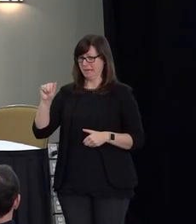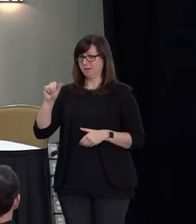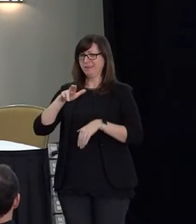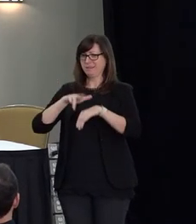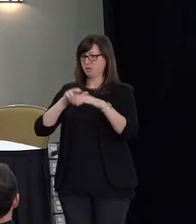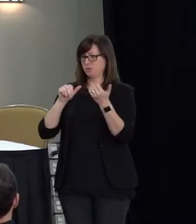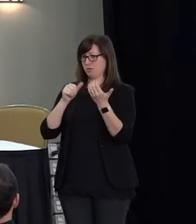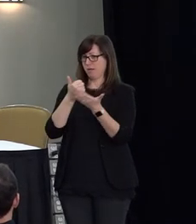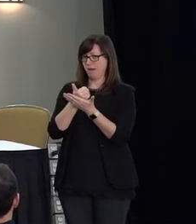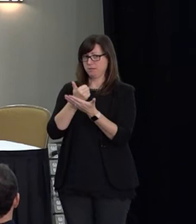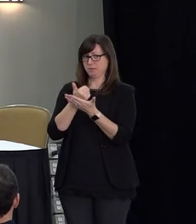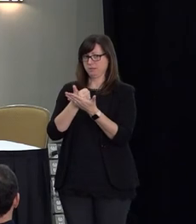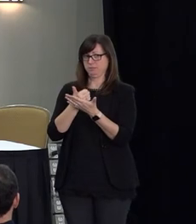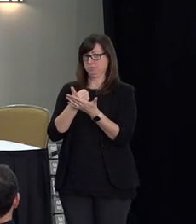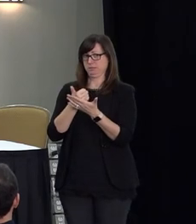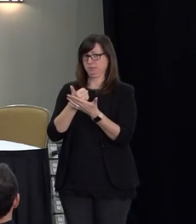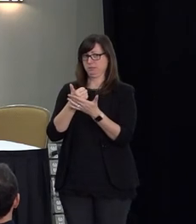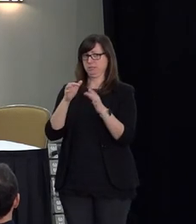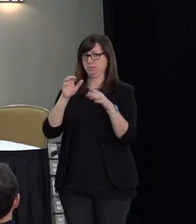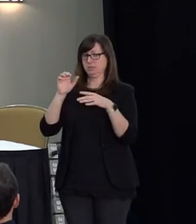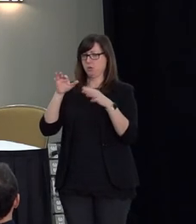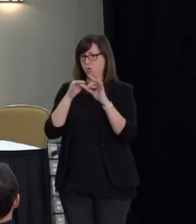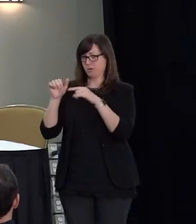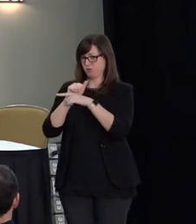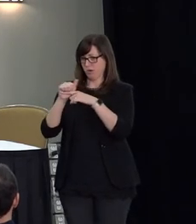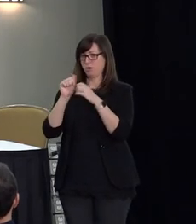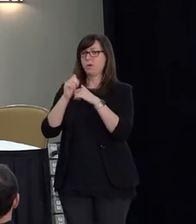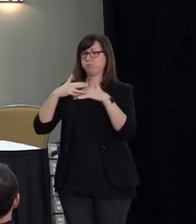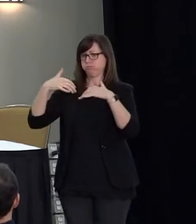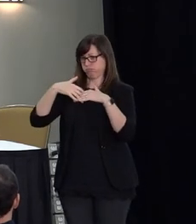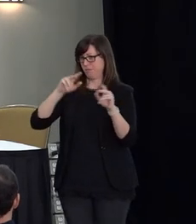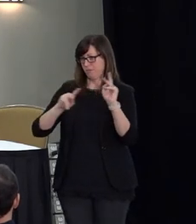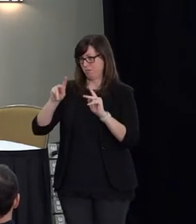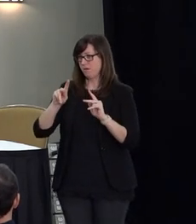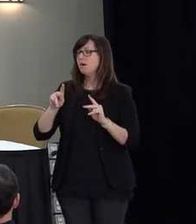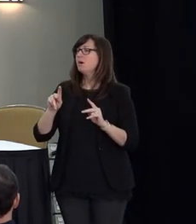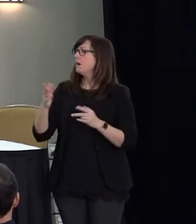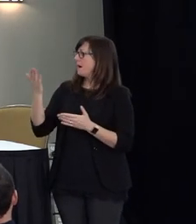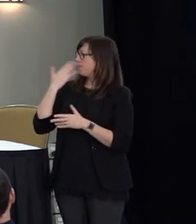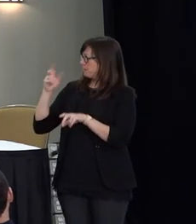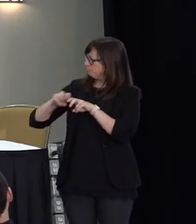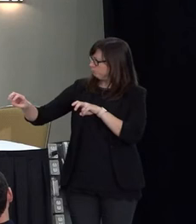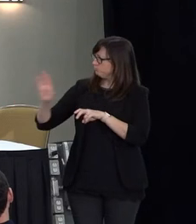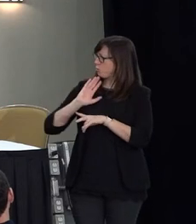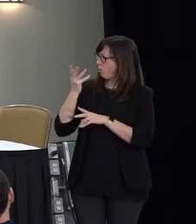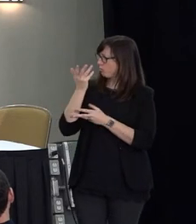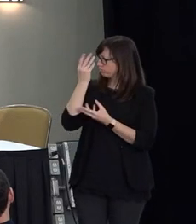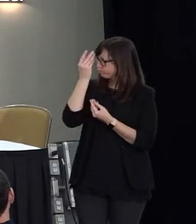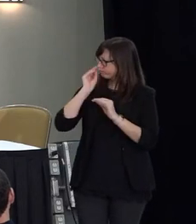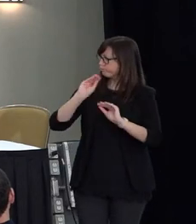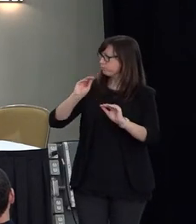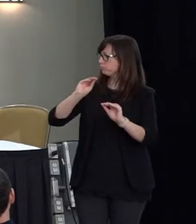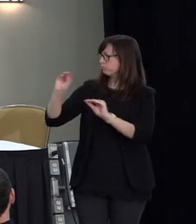Training Coordinator with the Congress of Aboriginal Peoples. Thank you very much to everybody on the panel for your insight and information. And